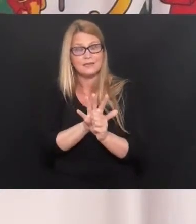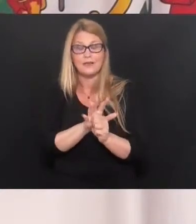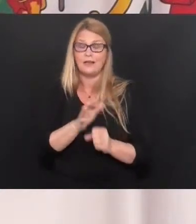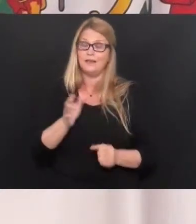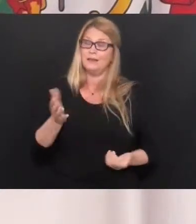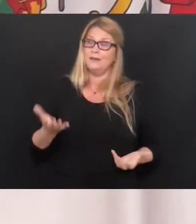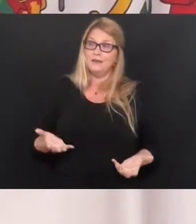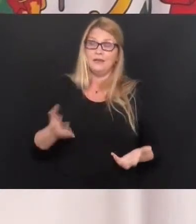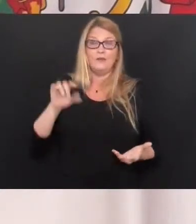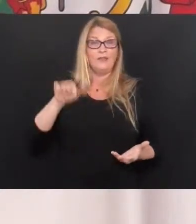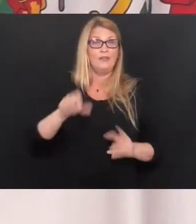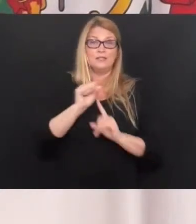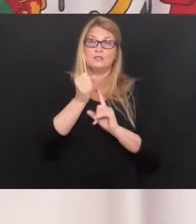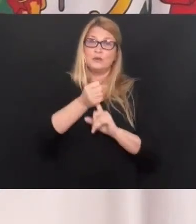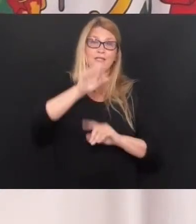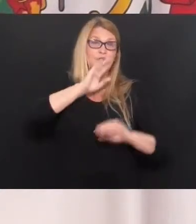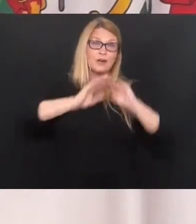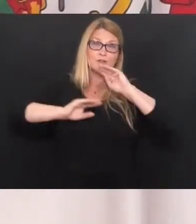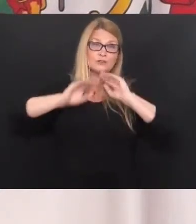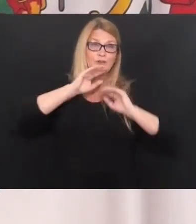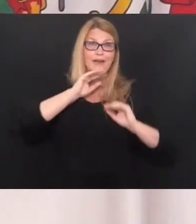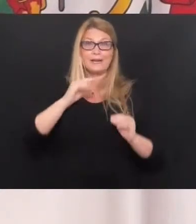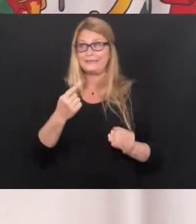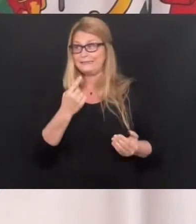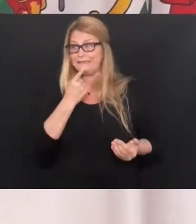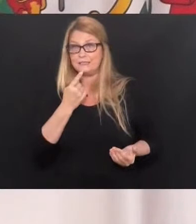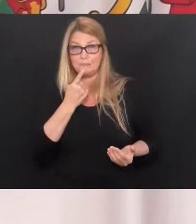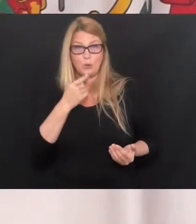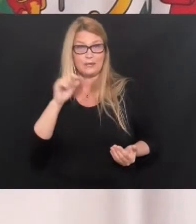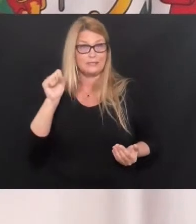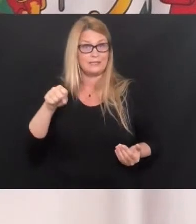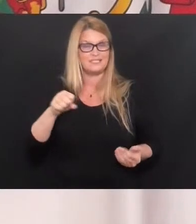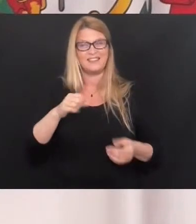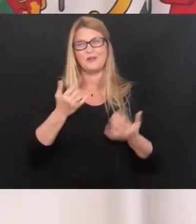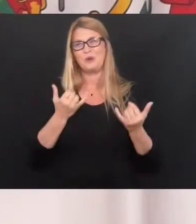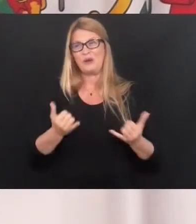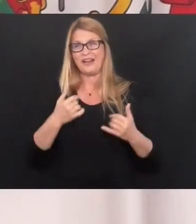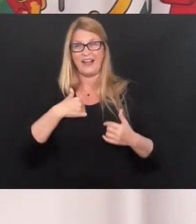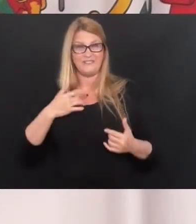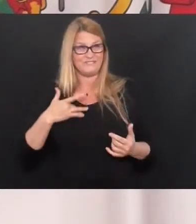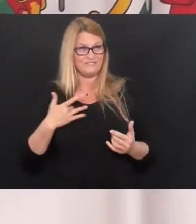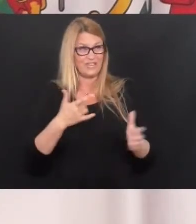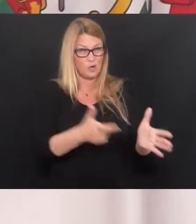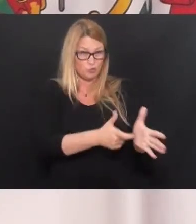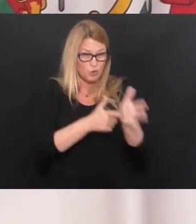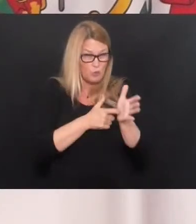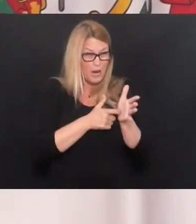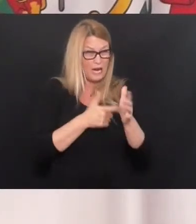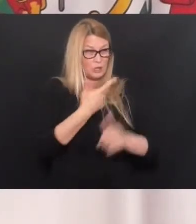frustrating, it's disappointing. I don't think we need to mandate anything like that on people, but